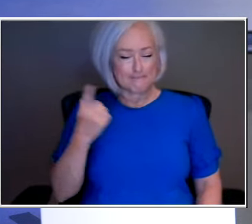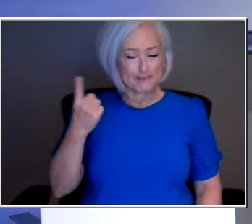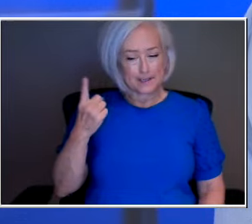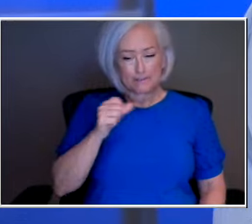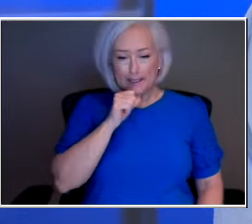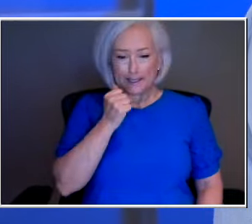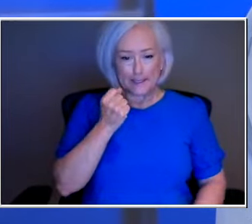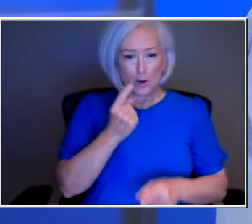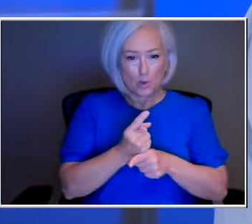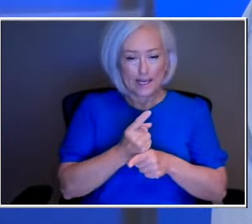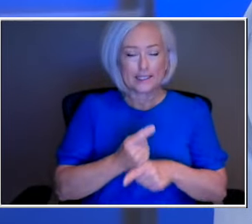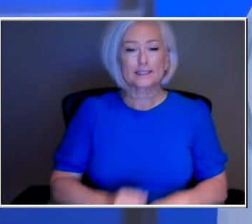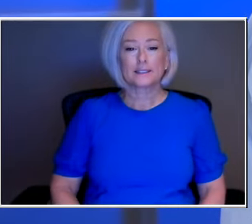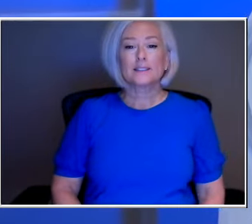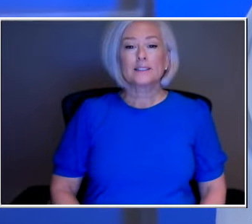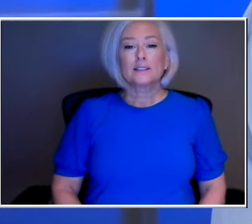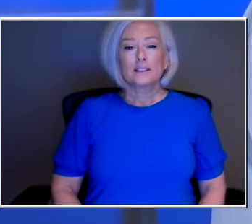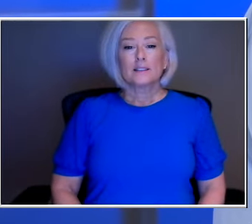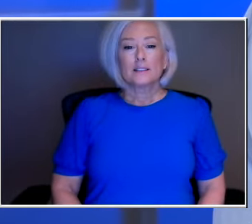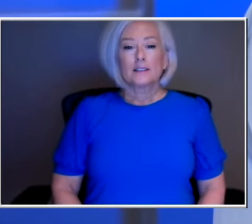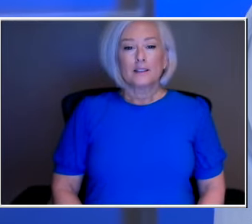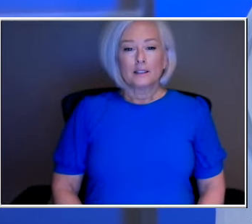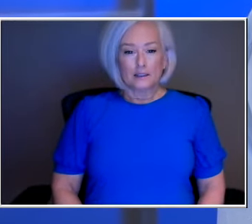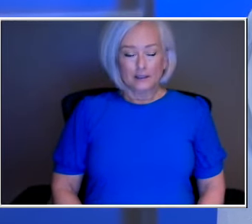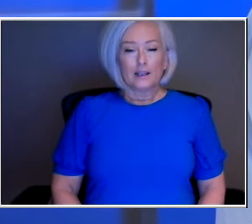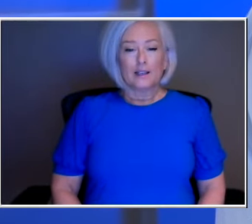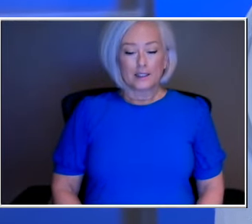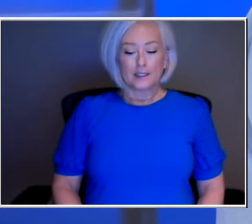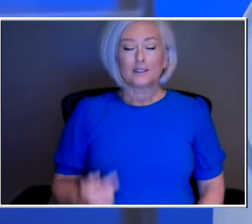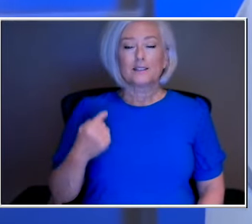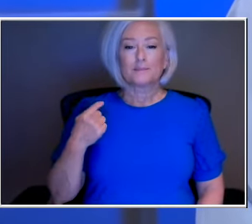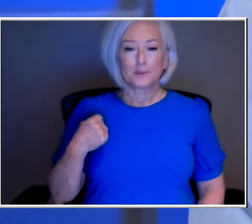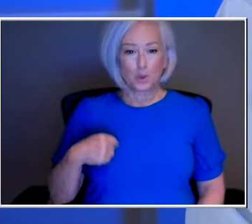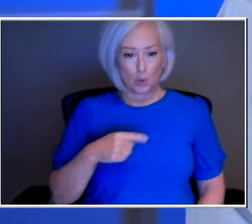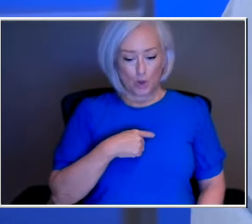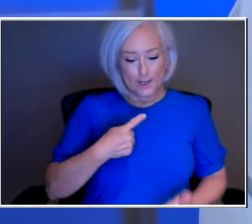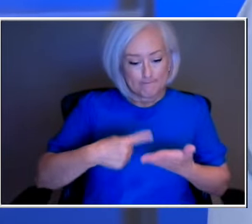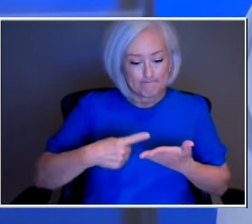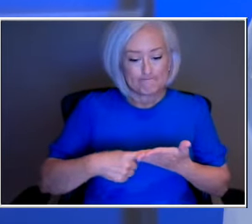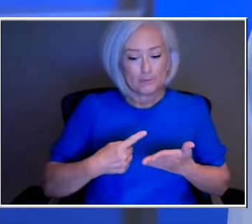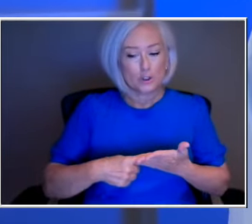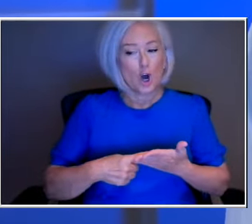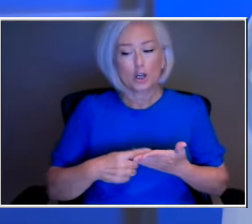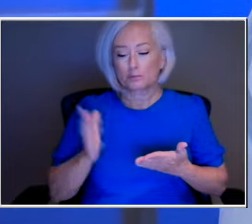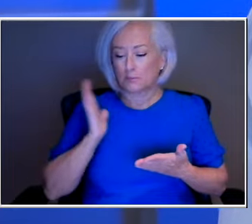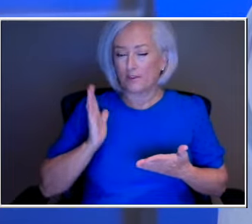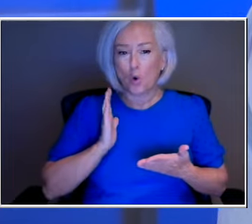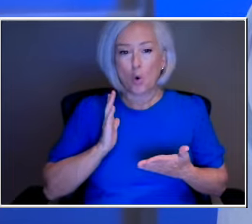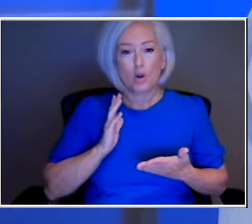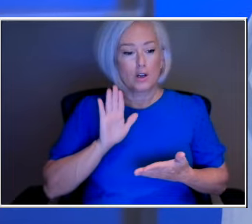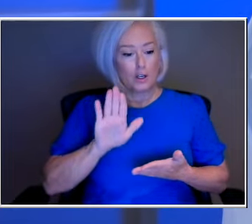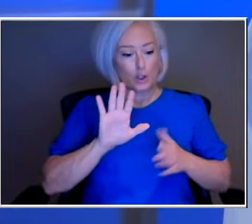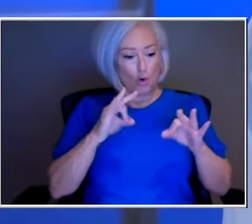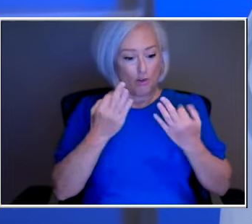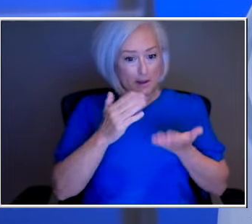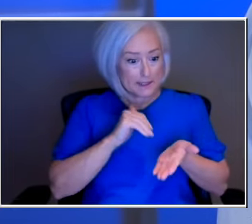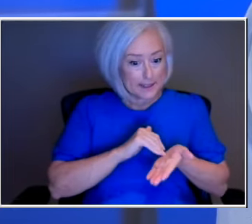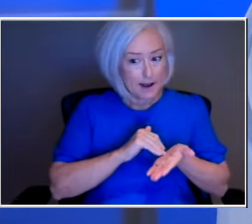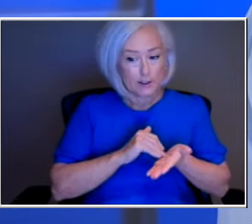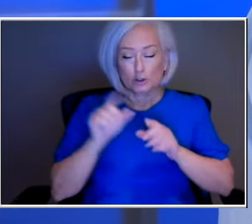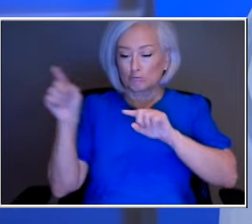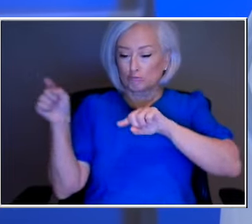think in that case, both, as we talked earlier, with your family physician, or if you're in treatment here or in treatment